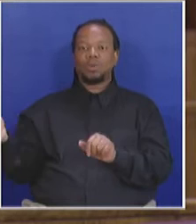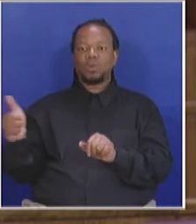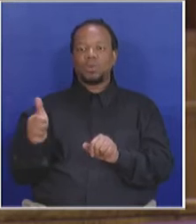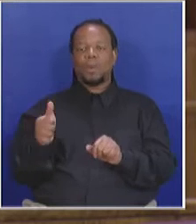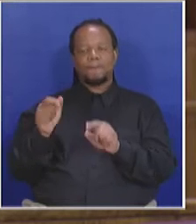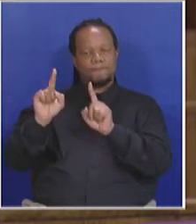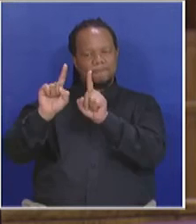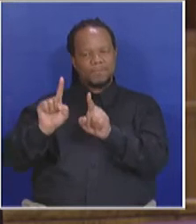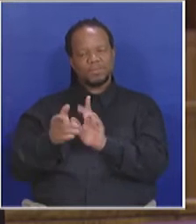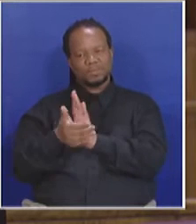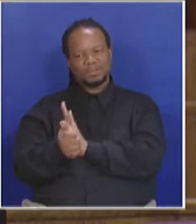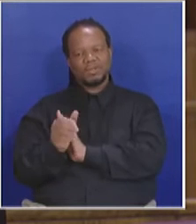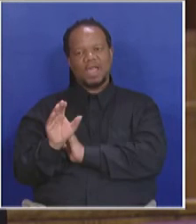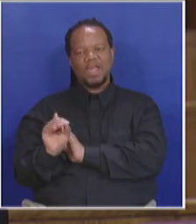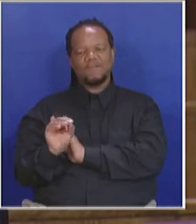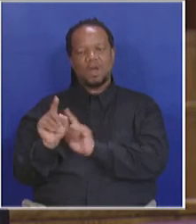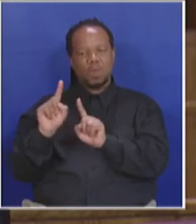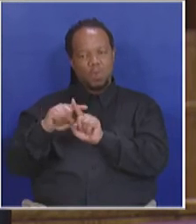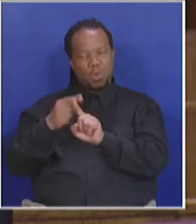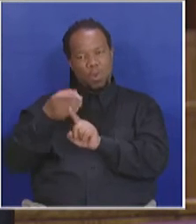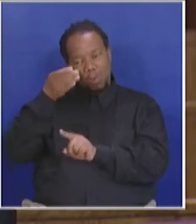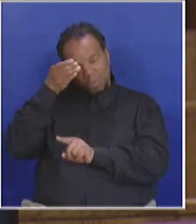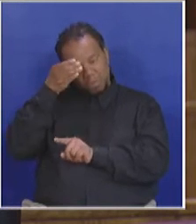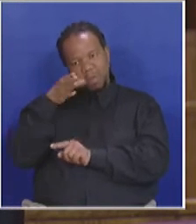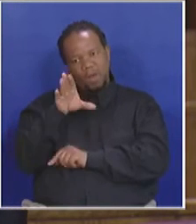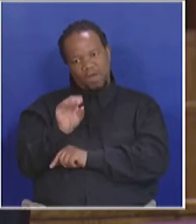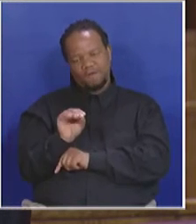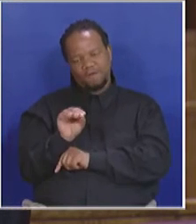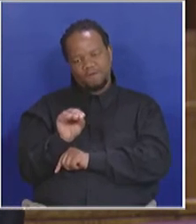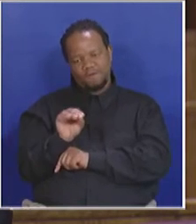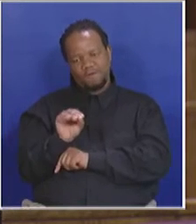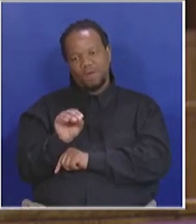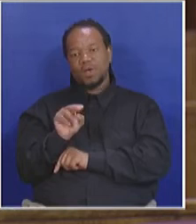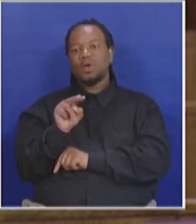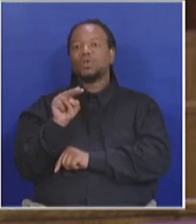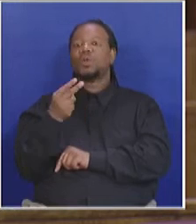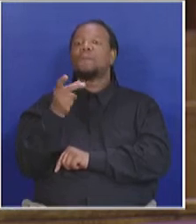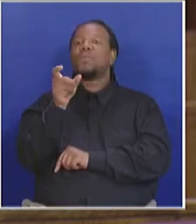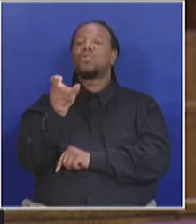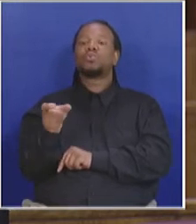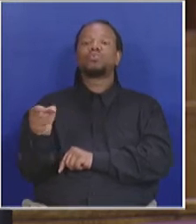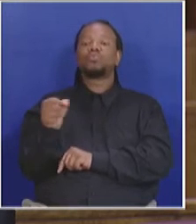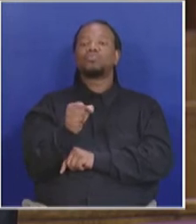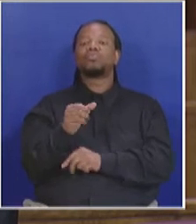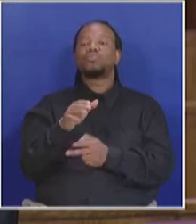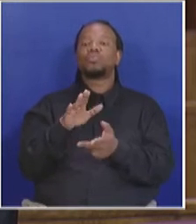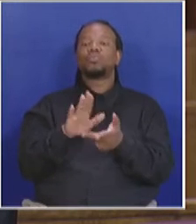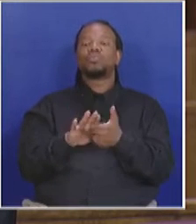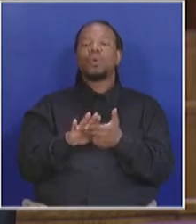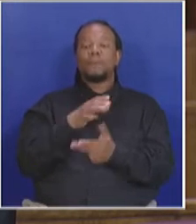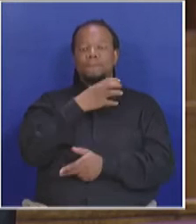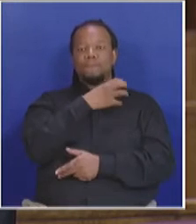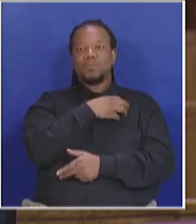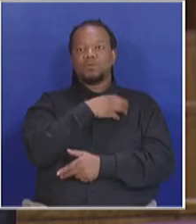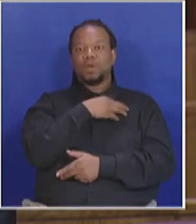specialist skills and expertise. Further knows that the newly appointed commission includes Minister in the Presidency,